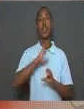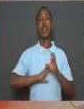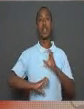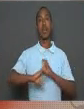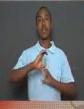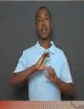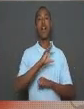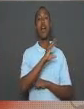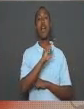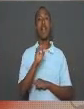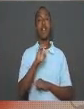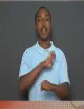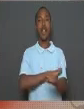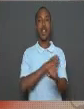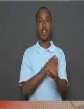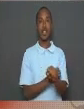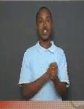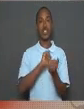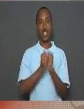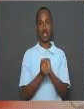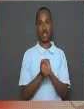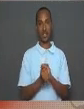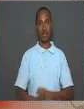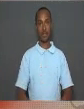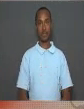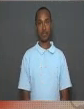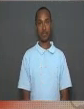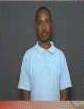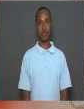chemical and energy changes.